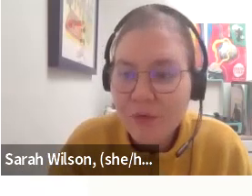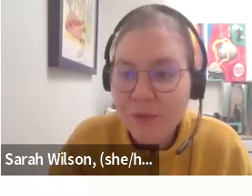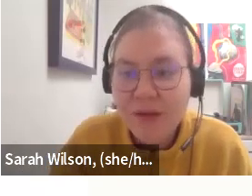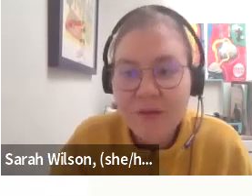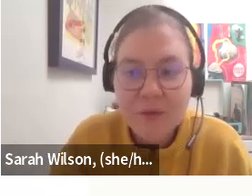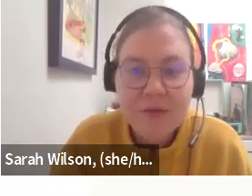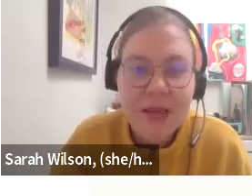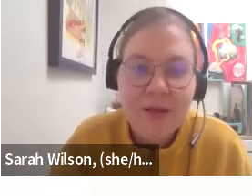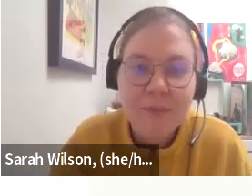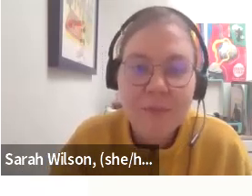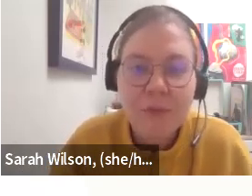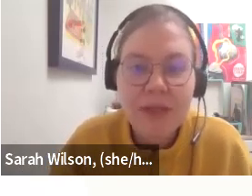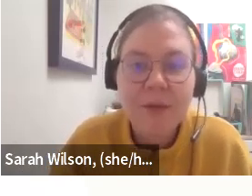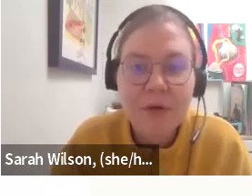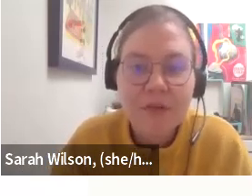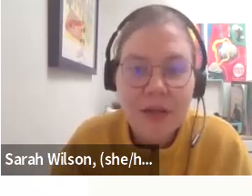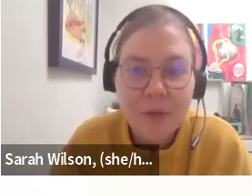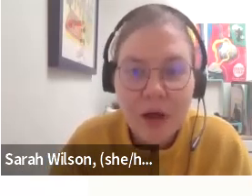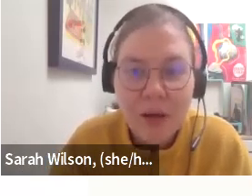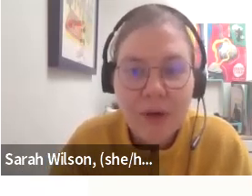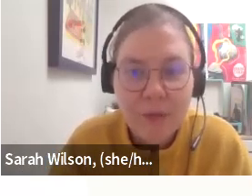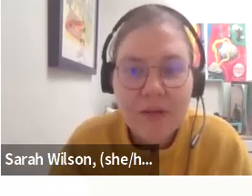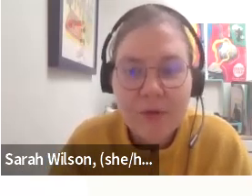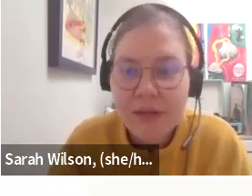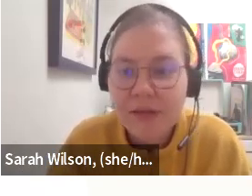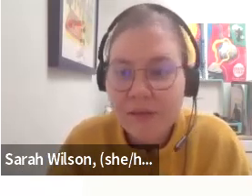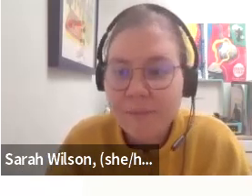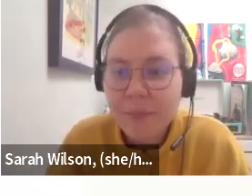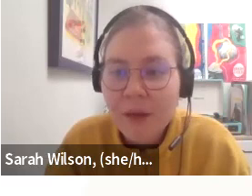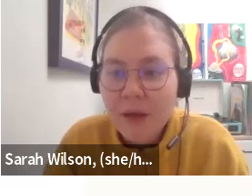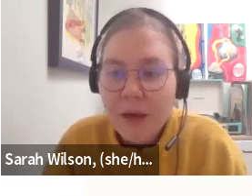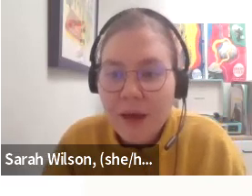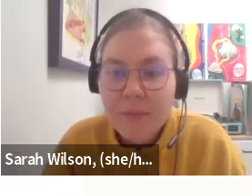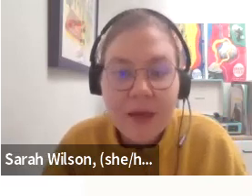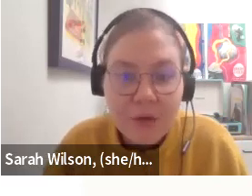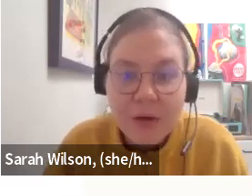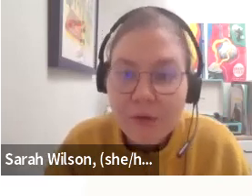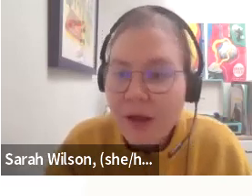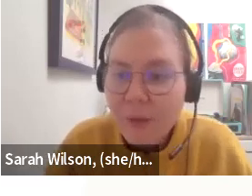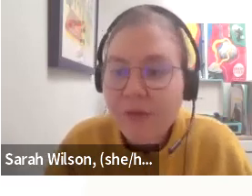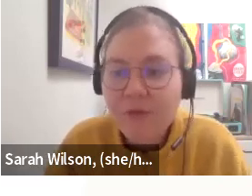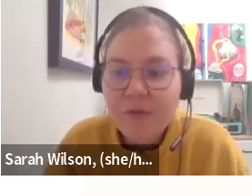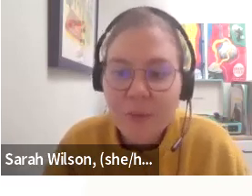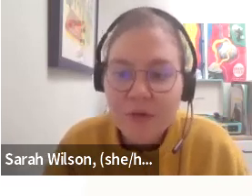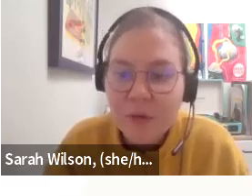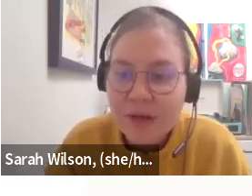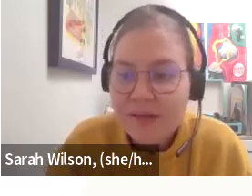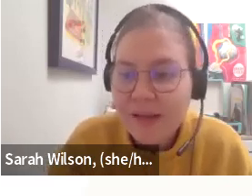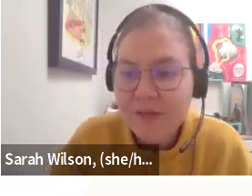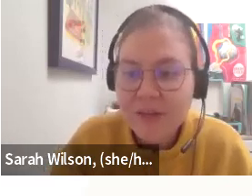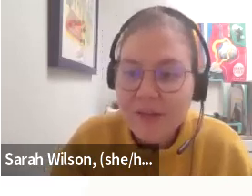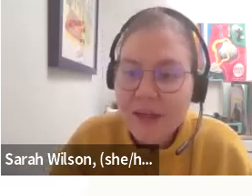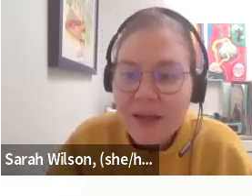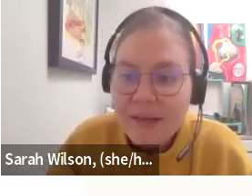and I'm sure others feel the same, but we really appreciate your time and your expertise. Thank you also for everyone joining